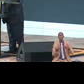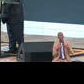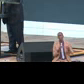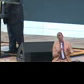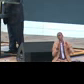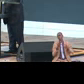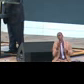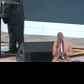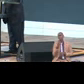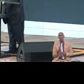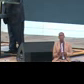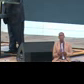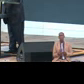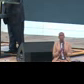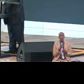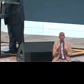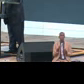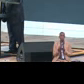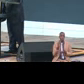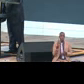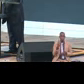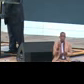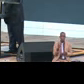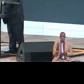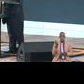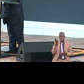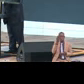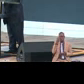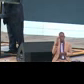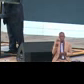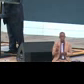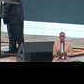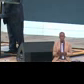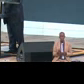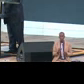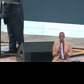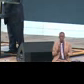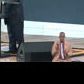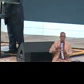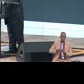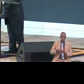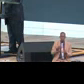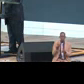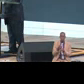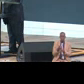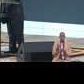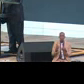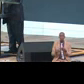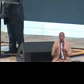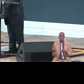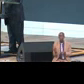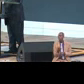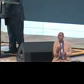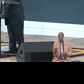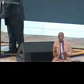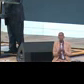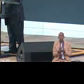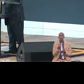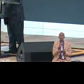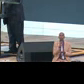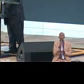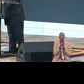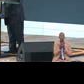of God. When somebody deliberately plunges himself to anything that